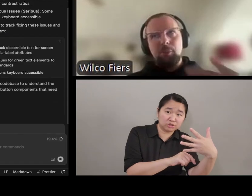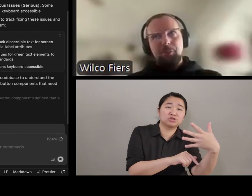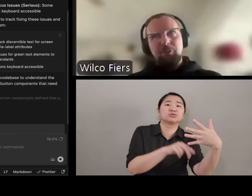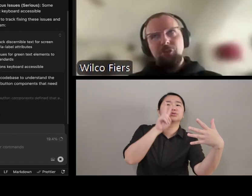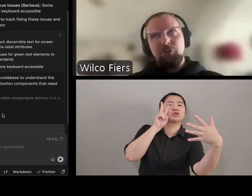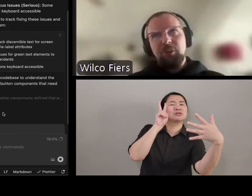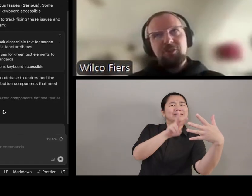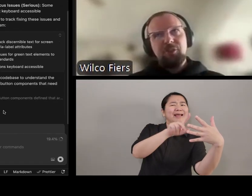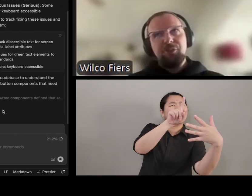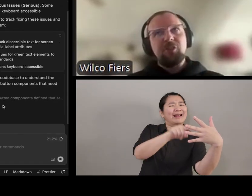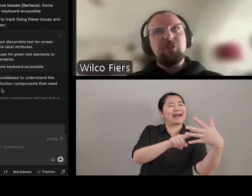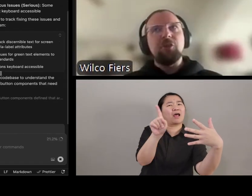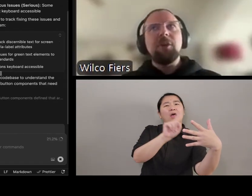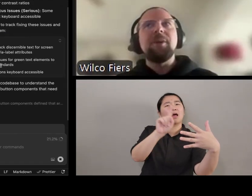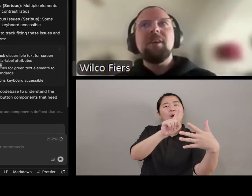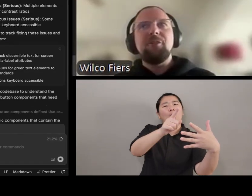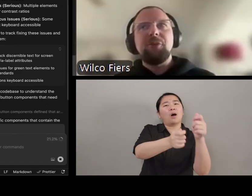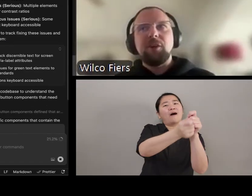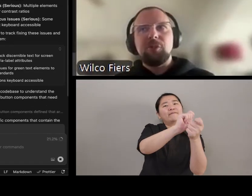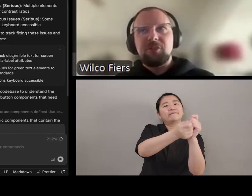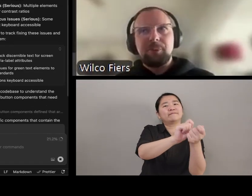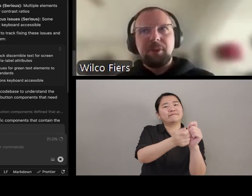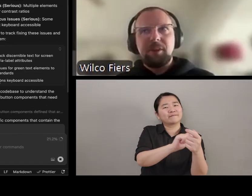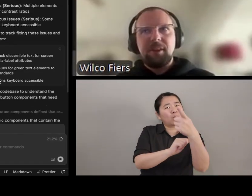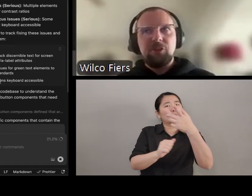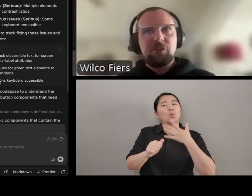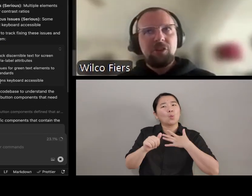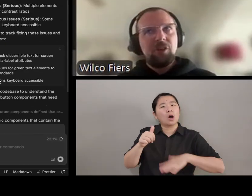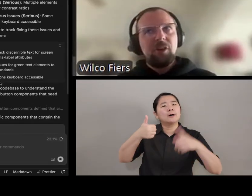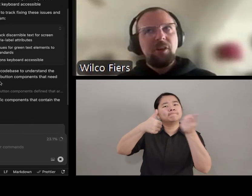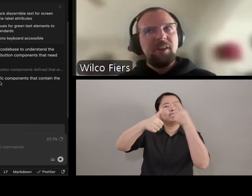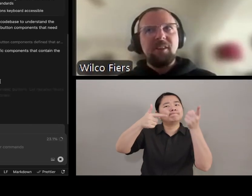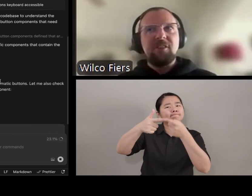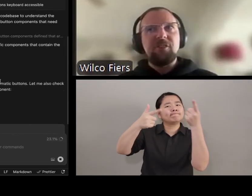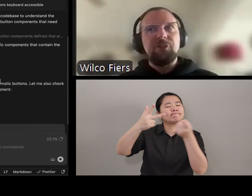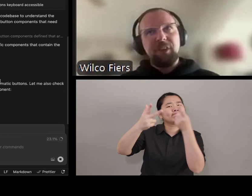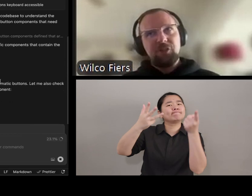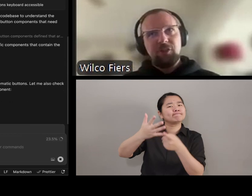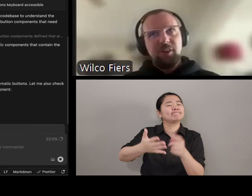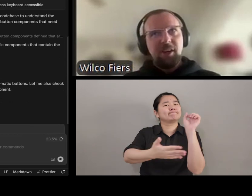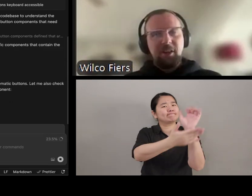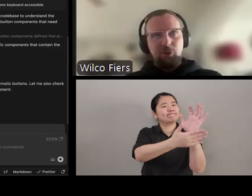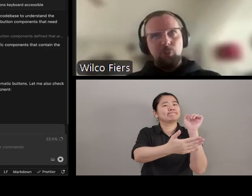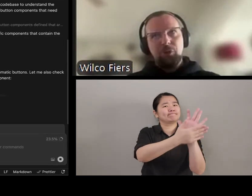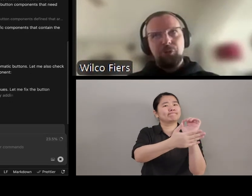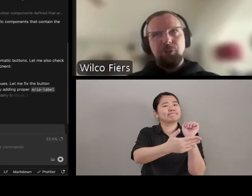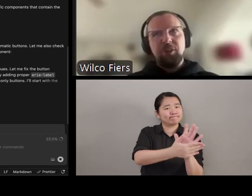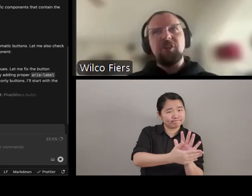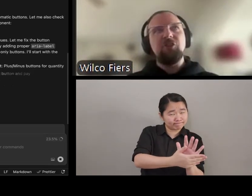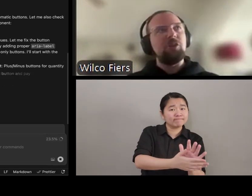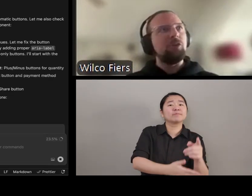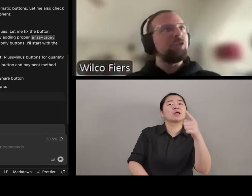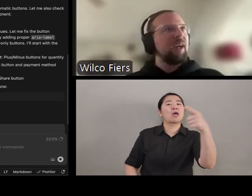It'll come up with a to-do list of things to do. It immediately found some accessibility things that it needs to fix. And it'll work through